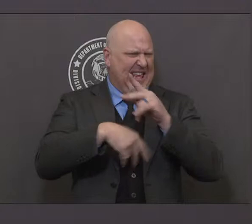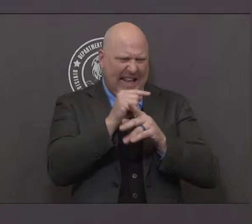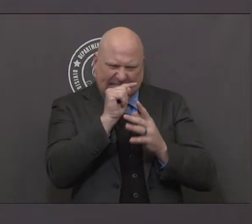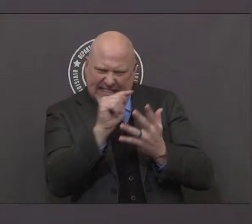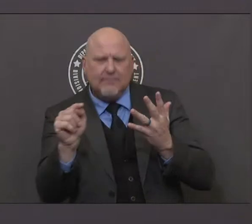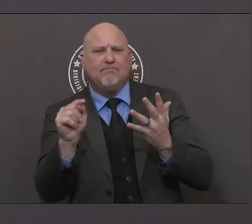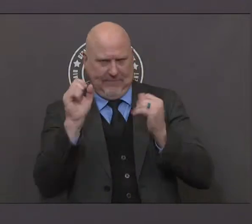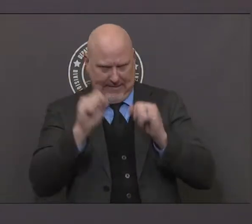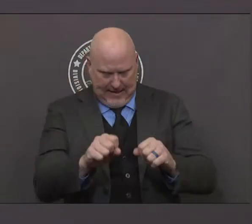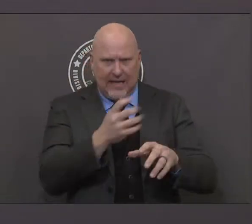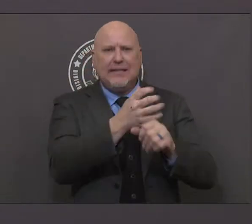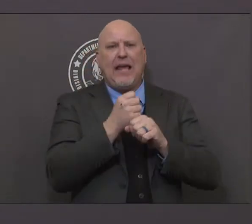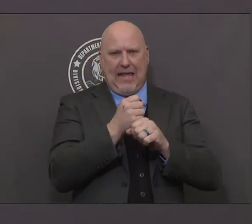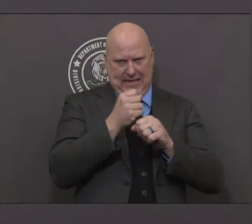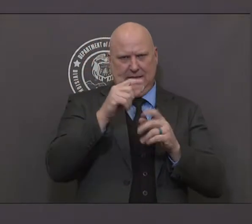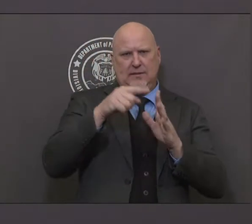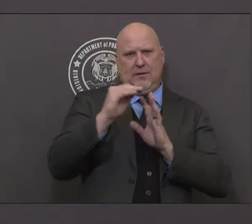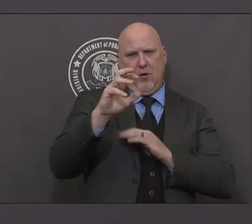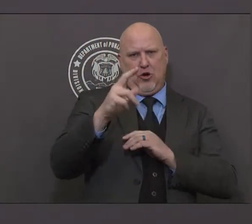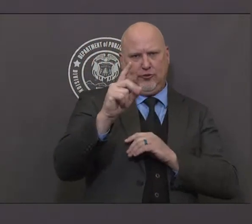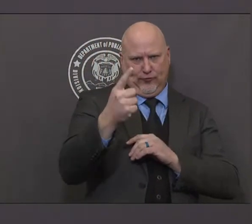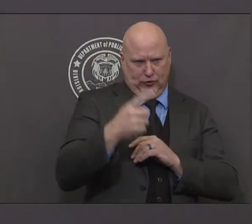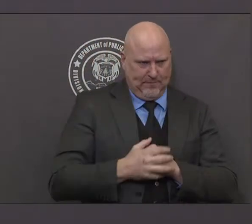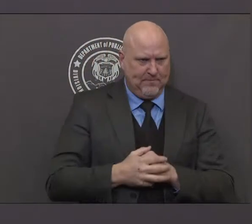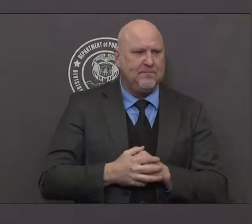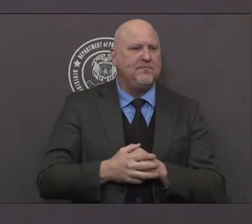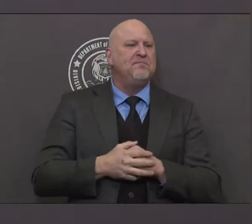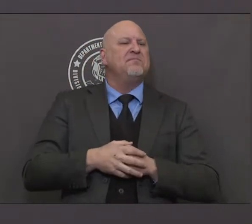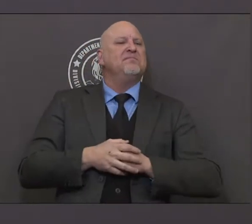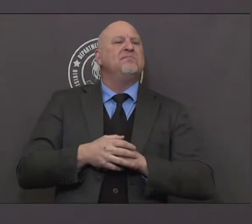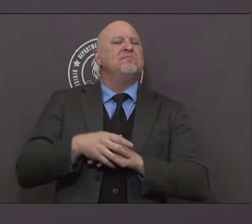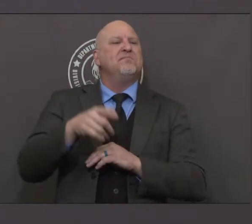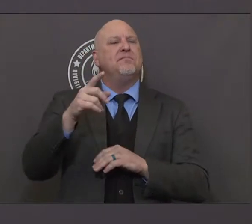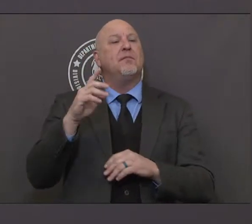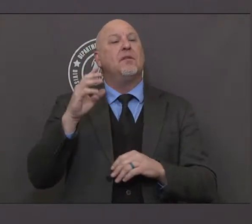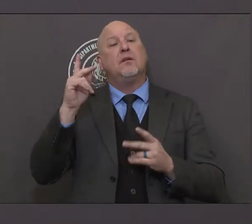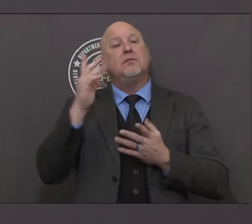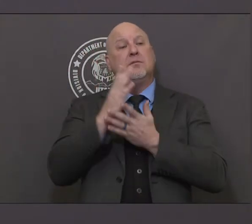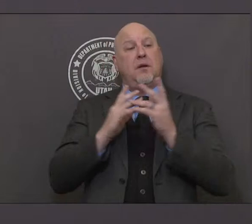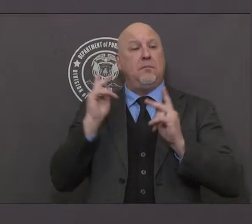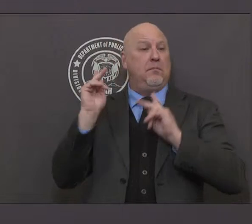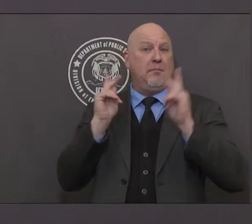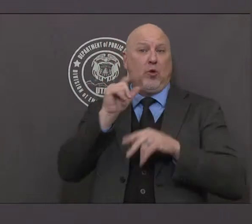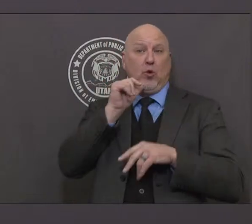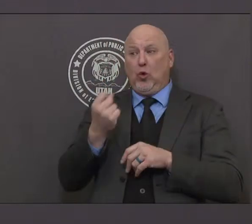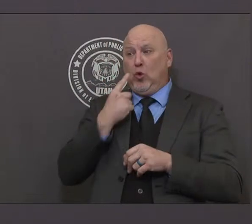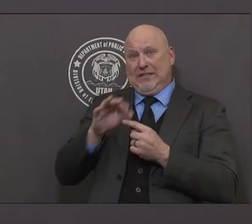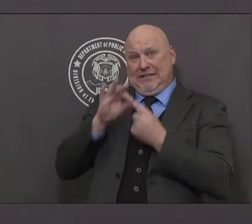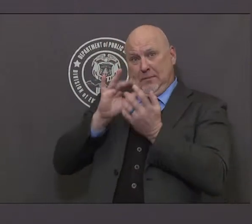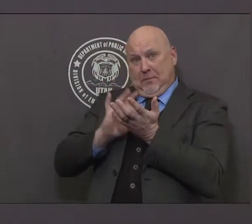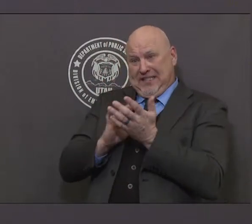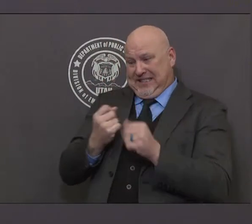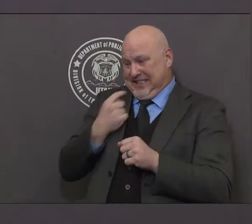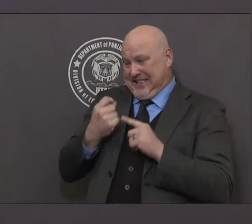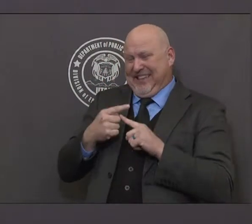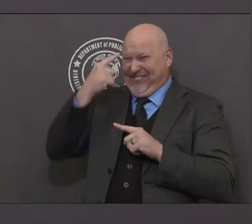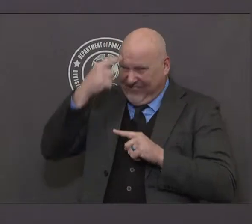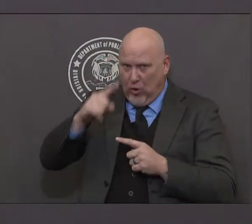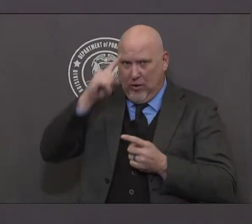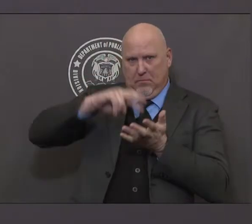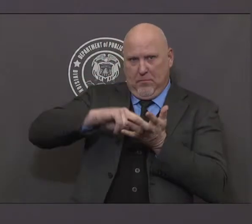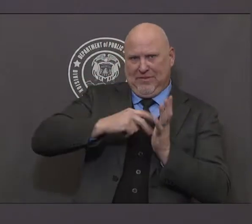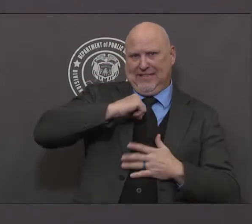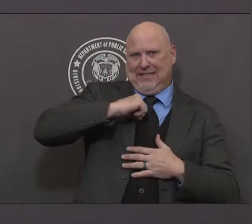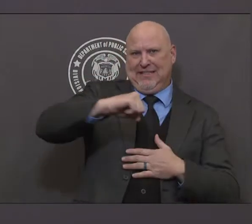or use of other immune weakening medicines long term. Severe kidney disease on dialysis or with